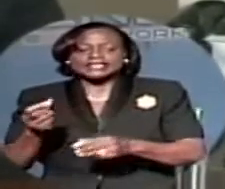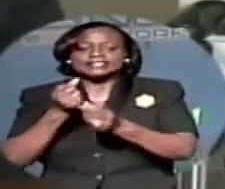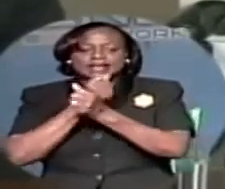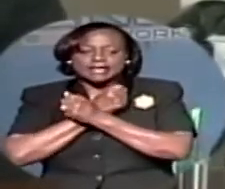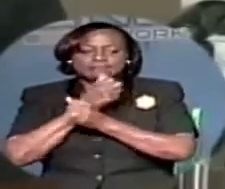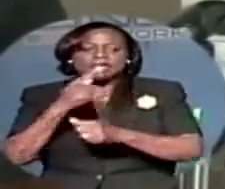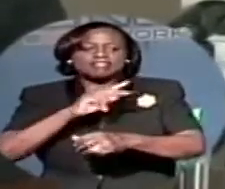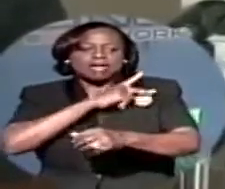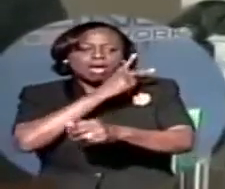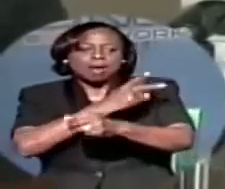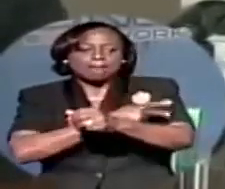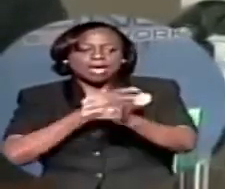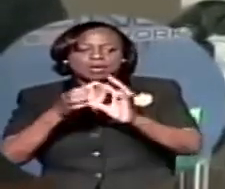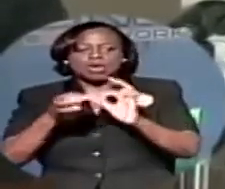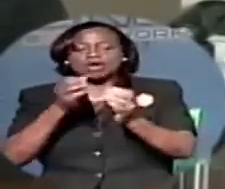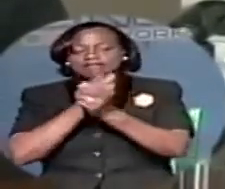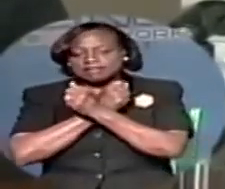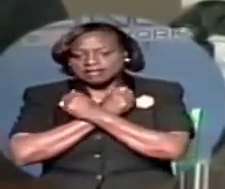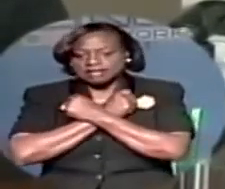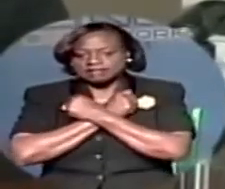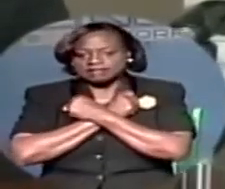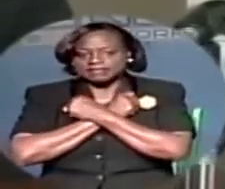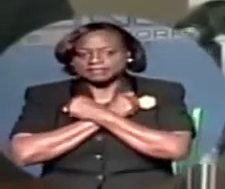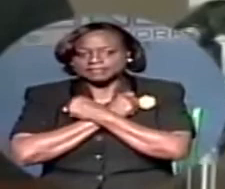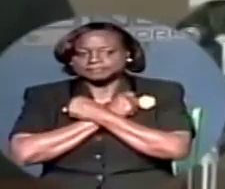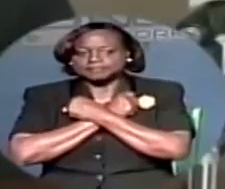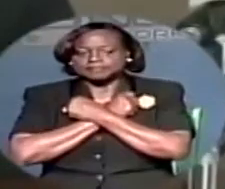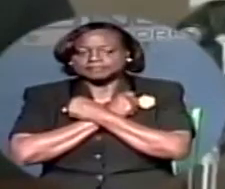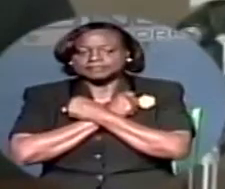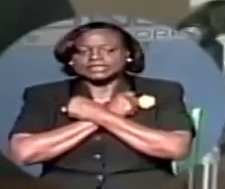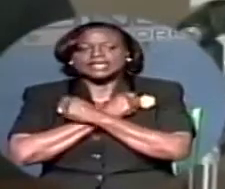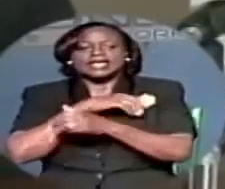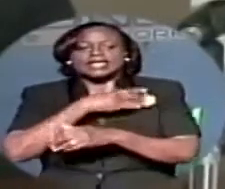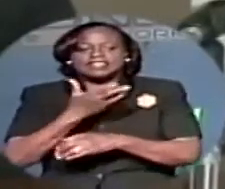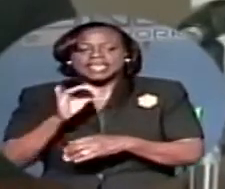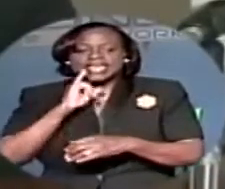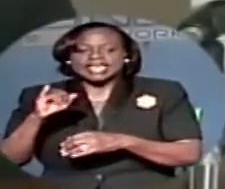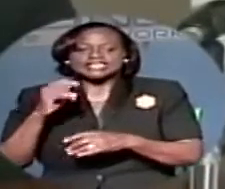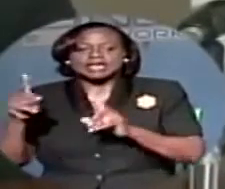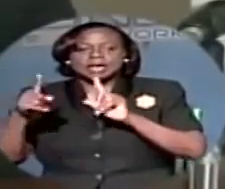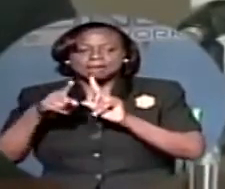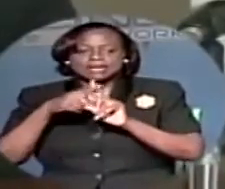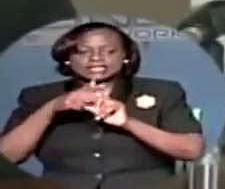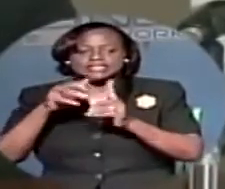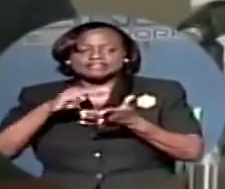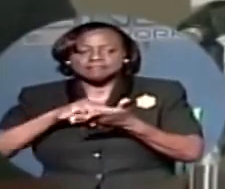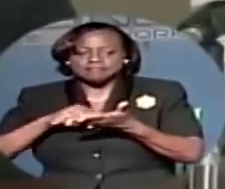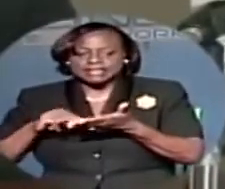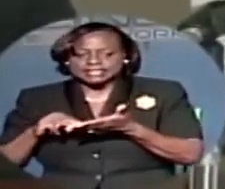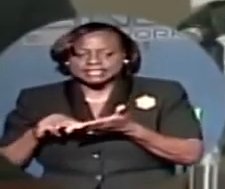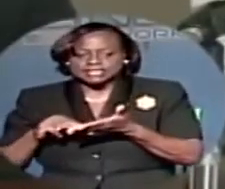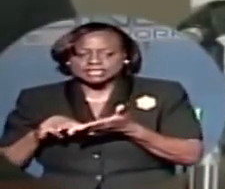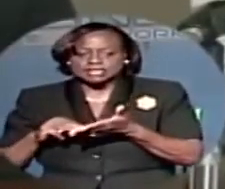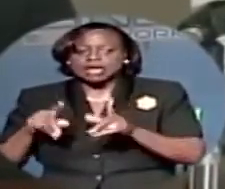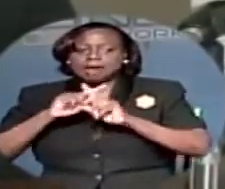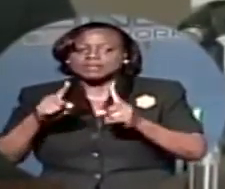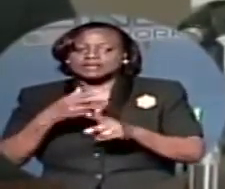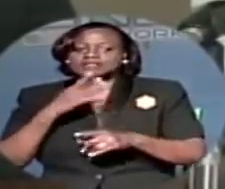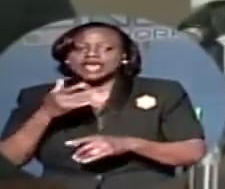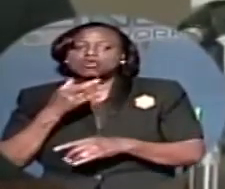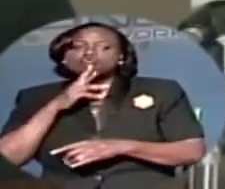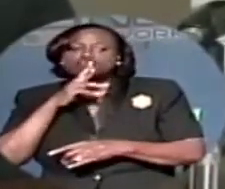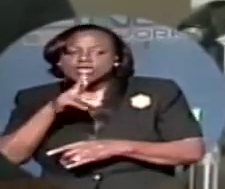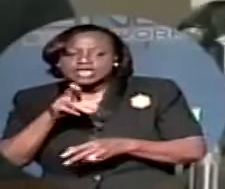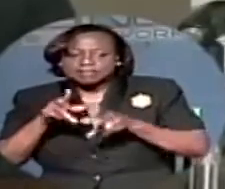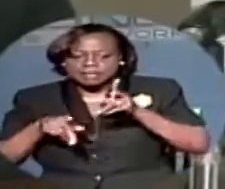power of love. So overall, there is a positive message and positive emphasis, but they're real people making